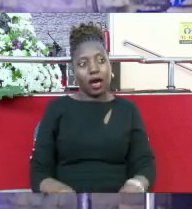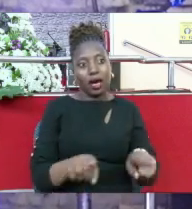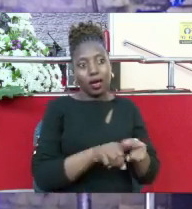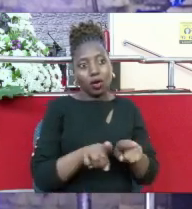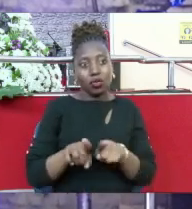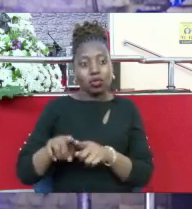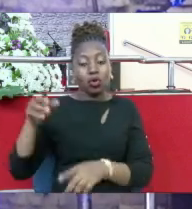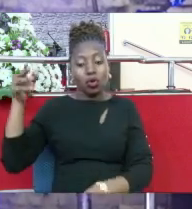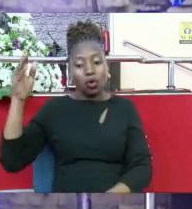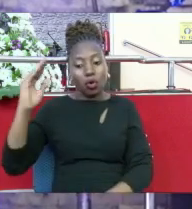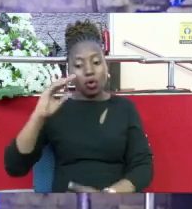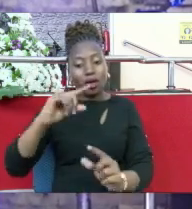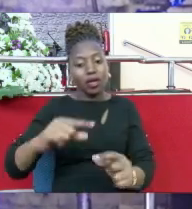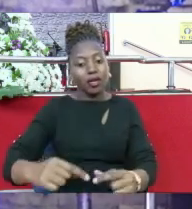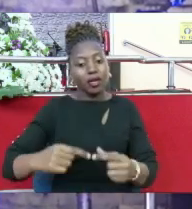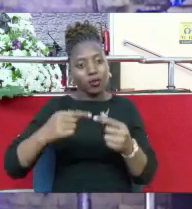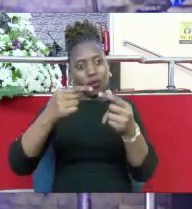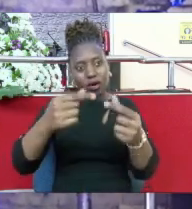us. Na Mungu tu ndiye